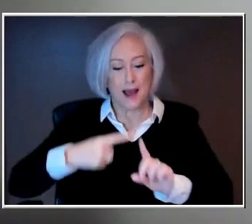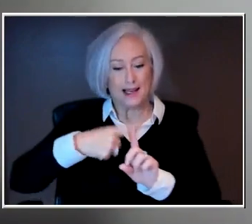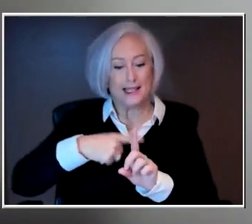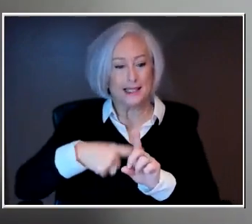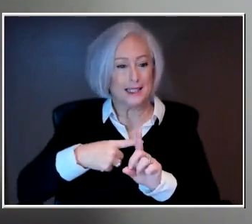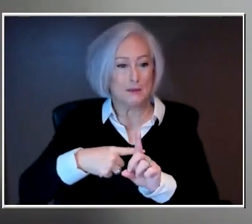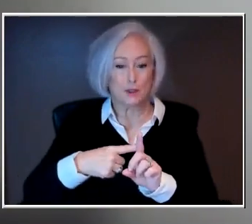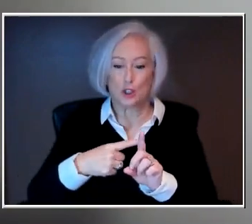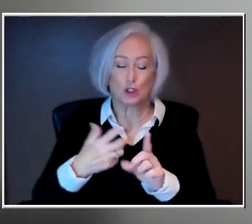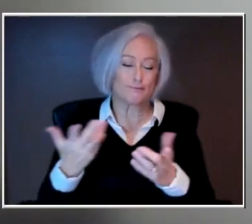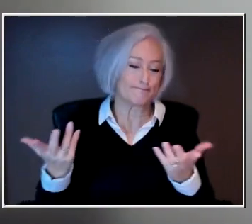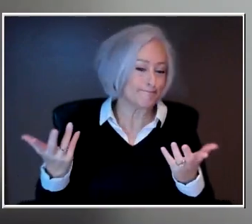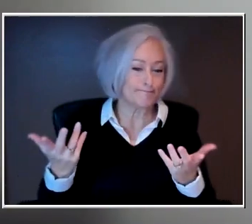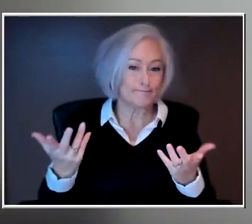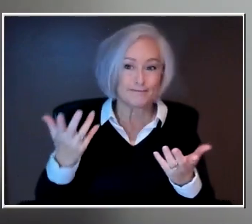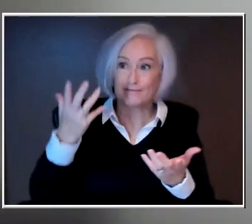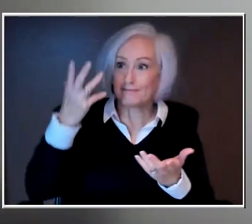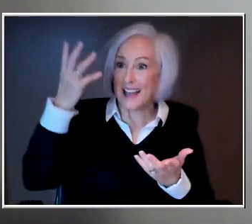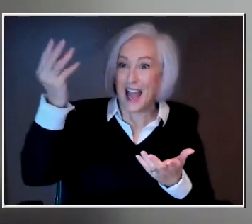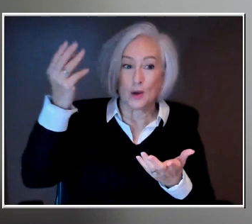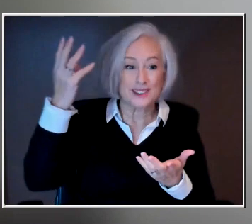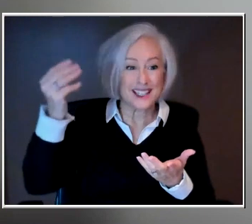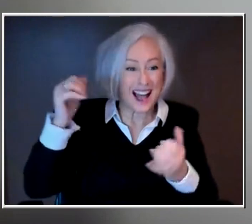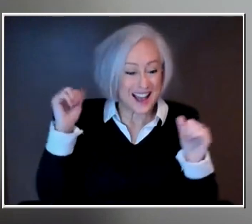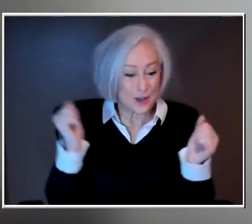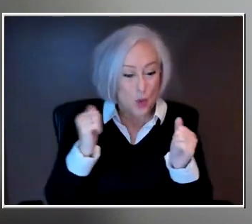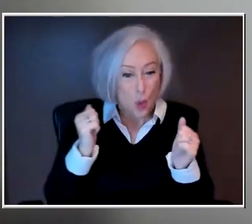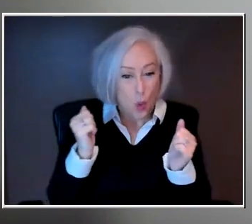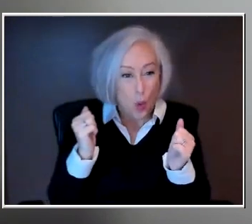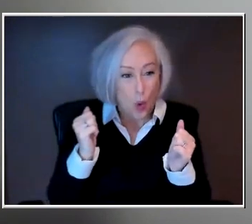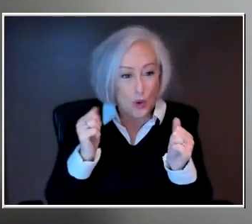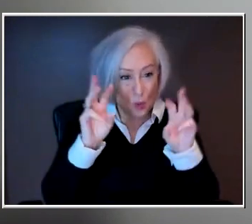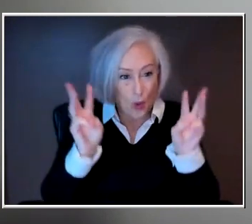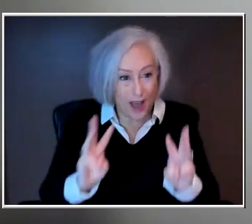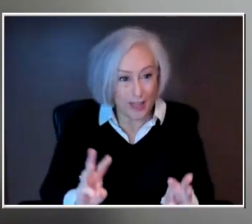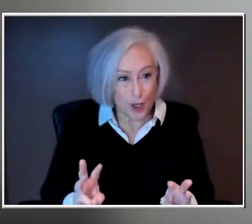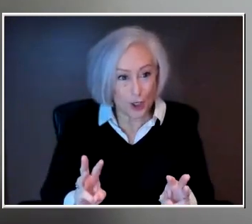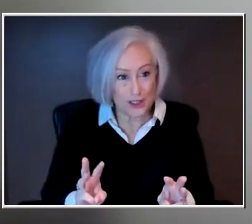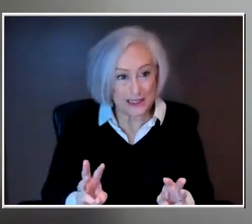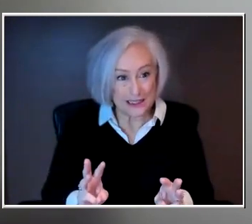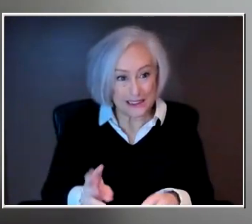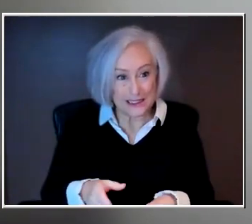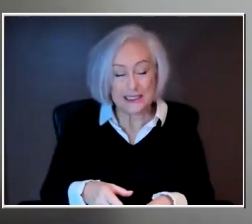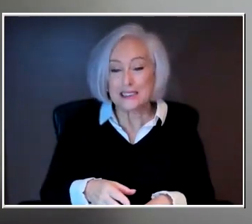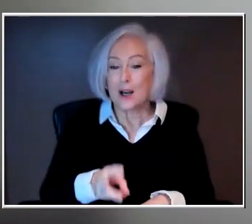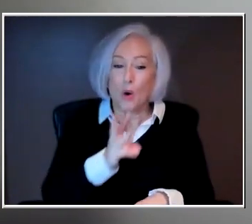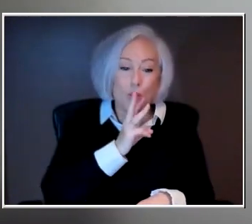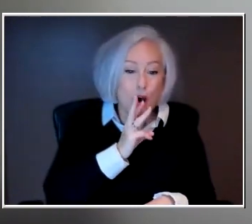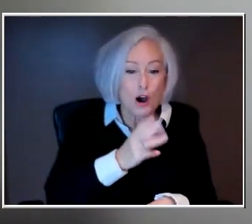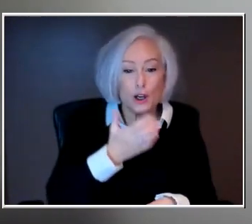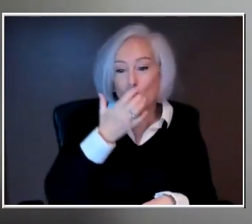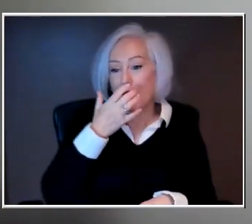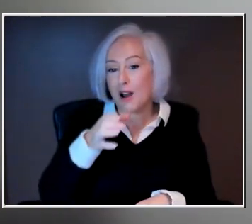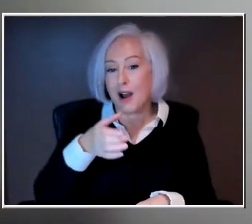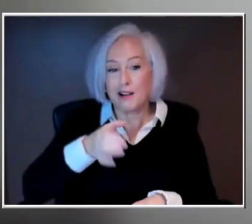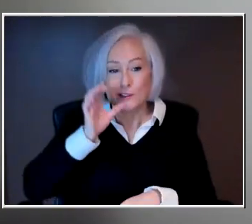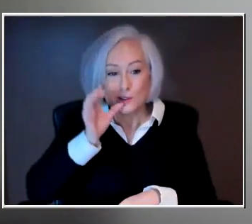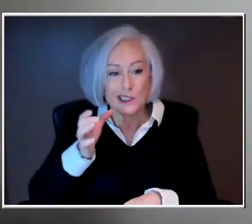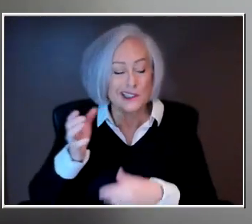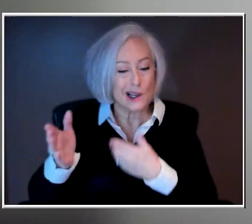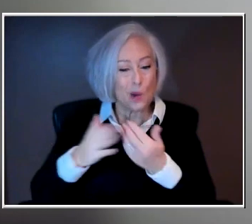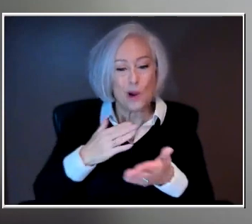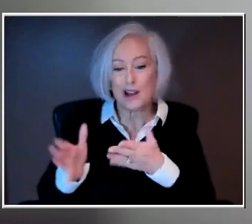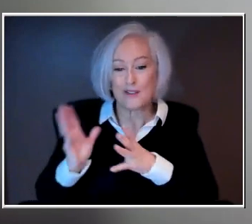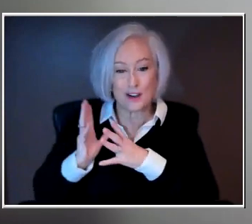the cold like this, liquid is liquid, unless it's alcohol. Liquid is liquid. And so anything you can get